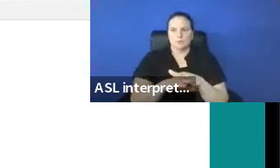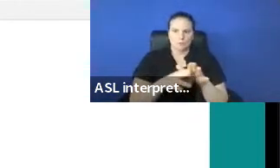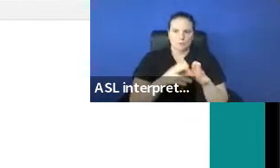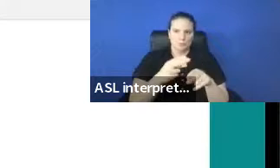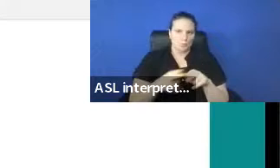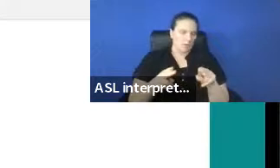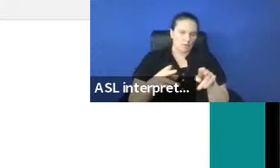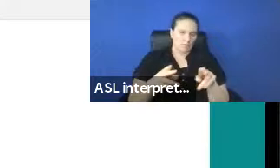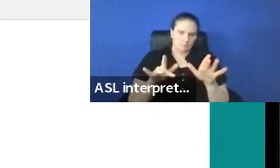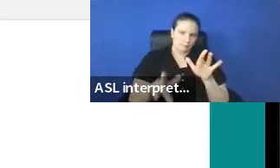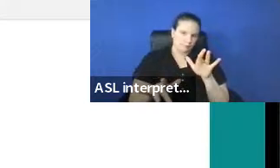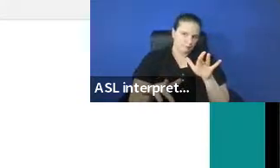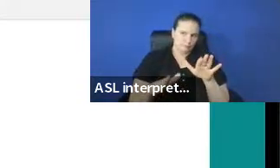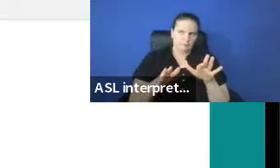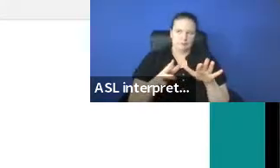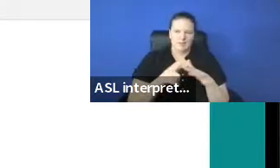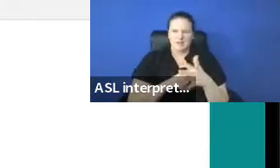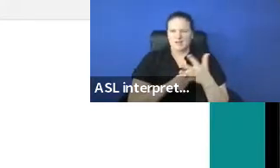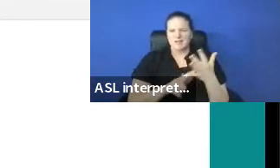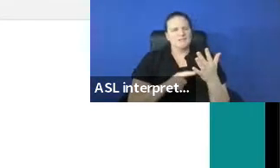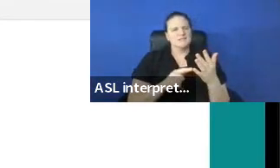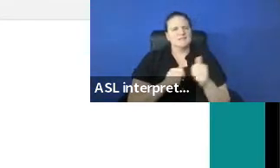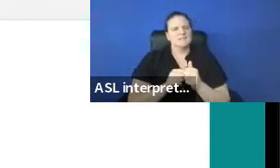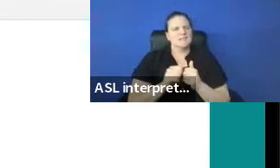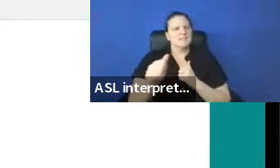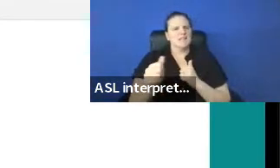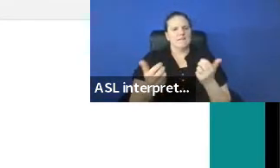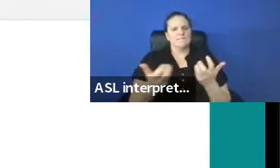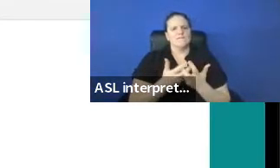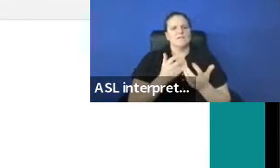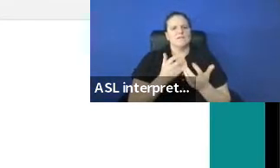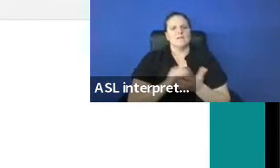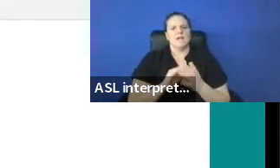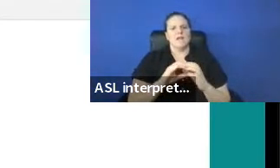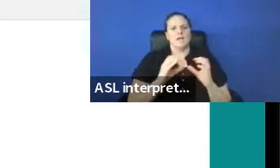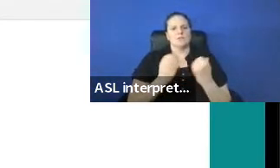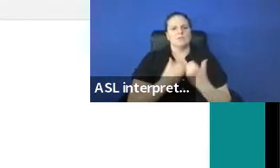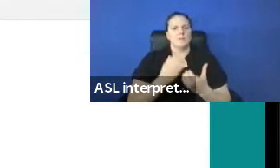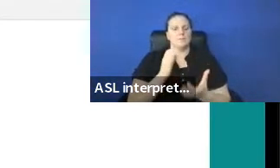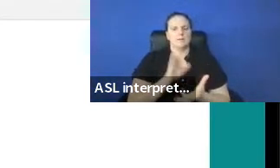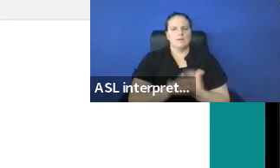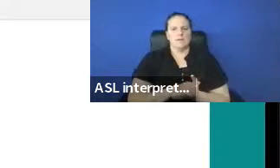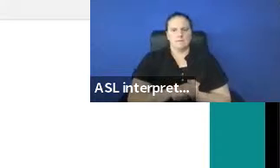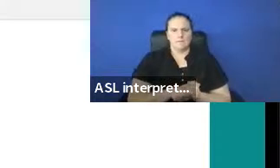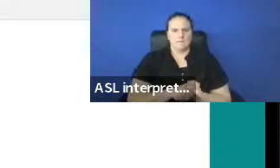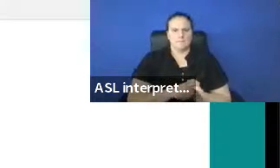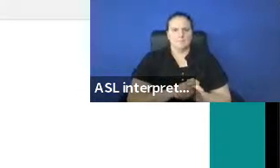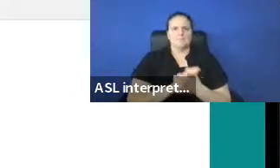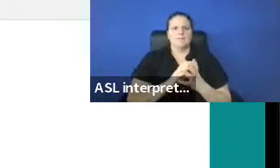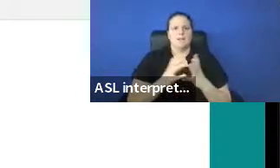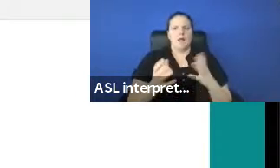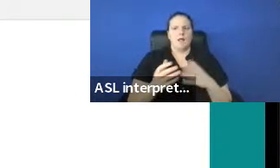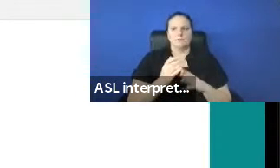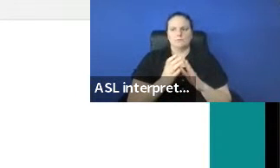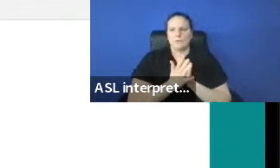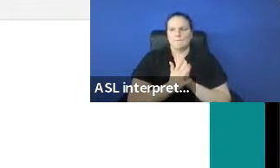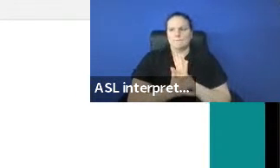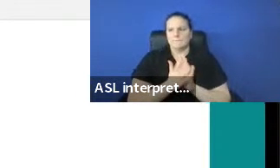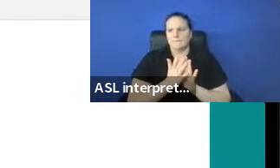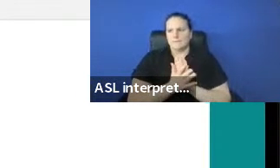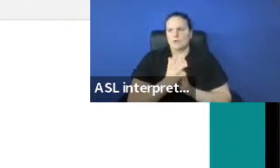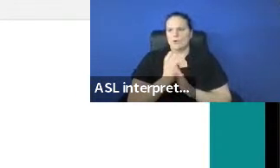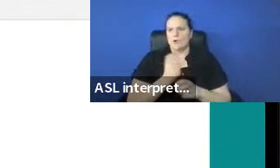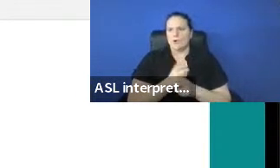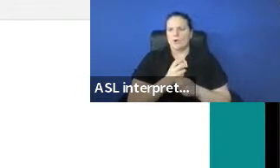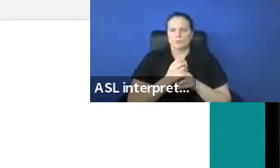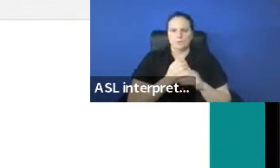acceleration, deceleration distances, things like that, that would fit into that category, I believe. Lots of traffic that makes it difficult to